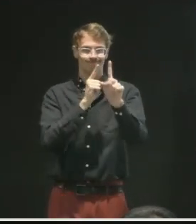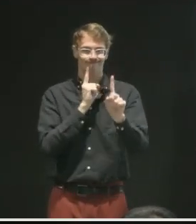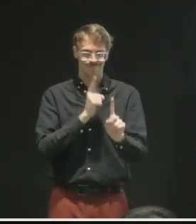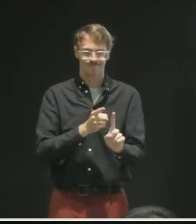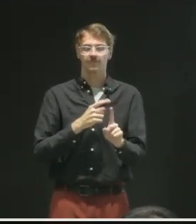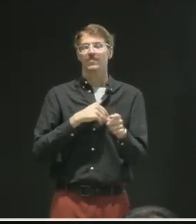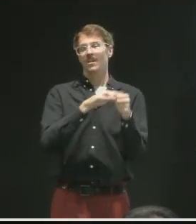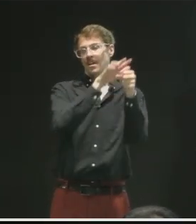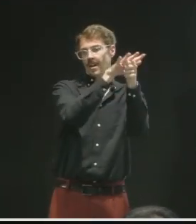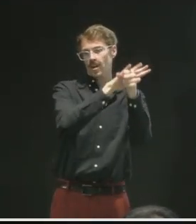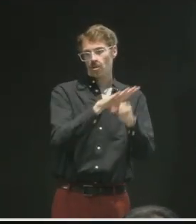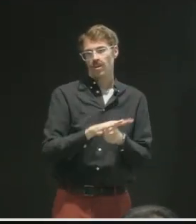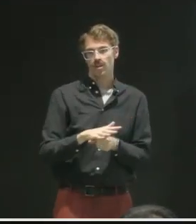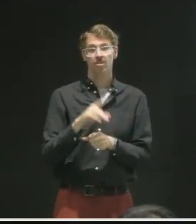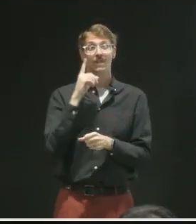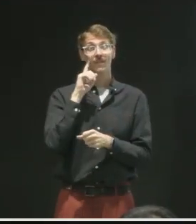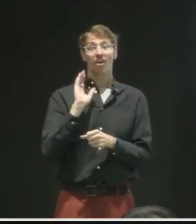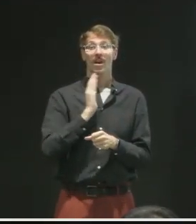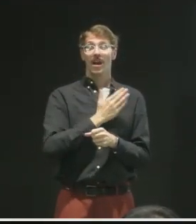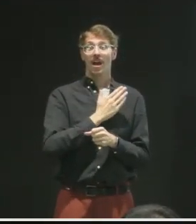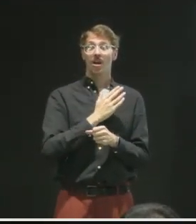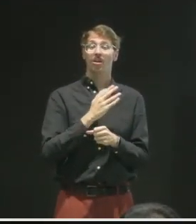areas in which development cooperation